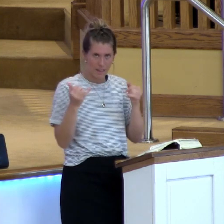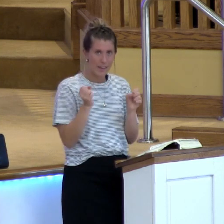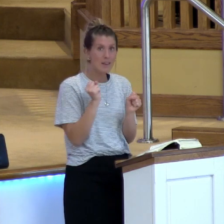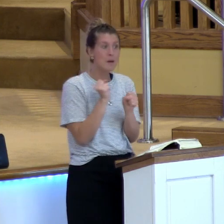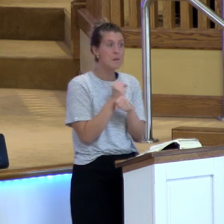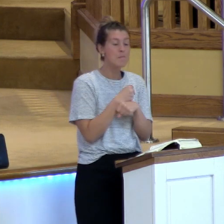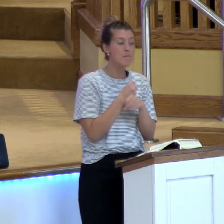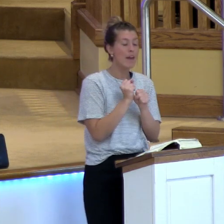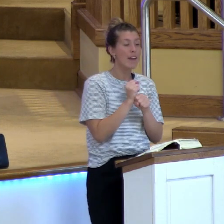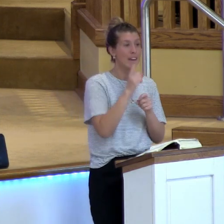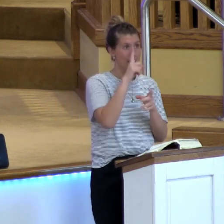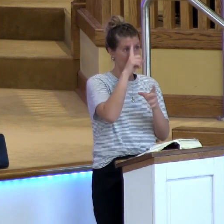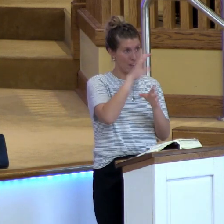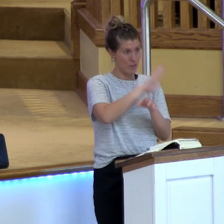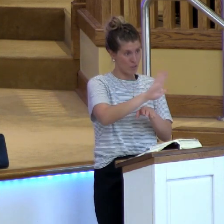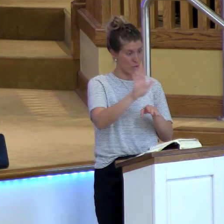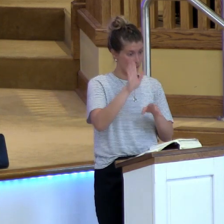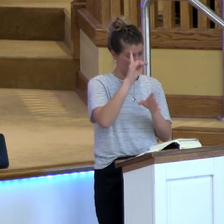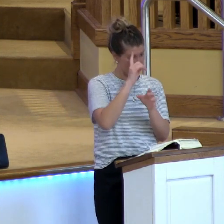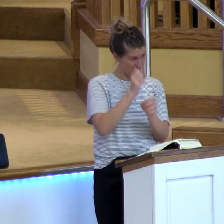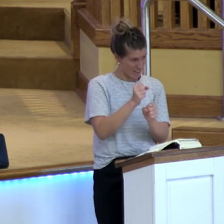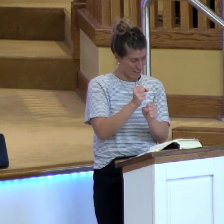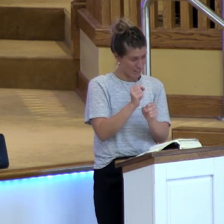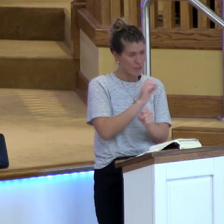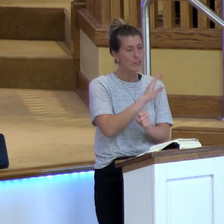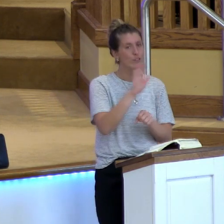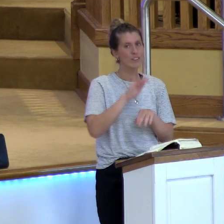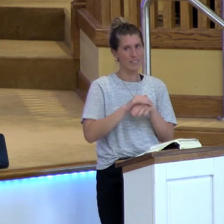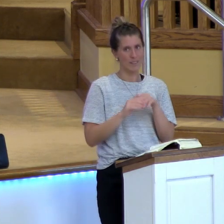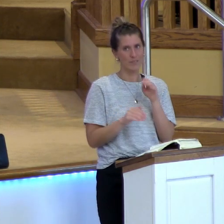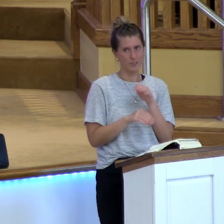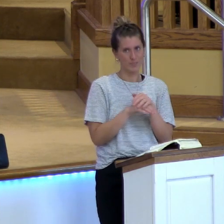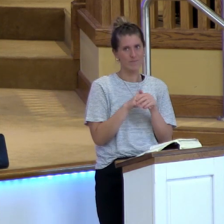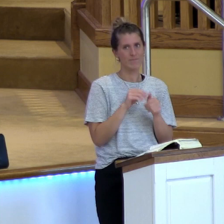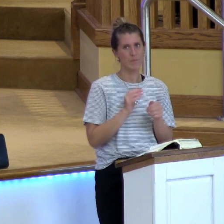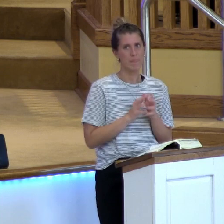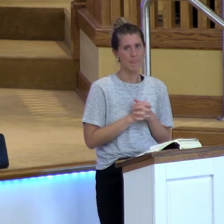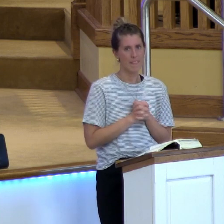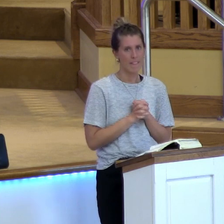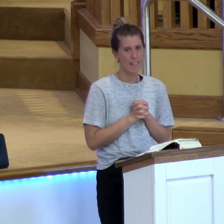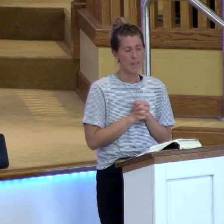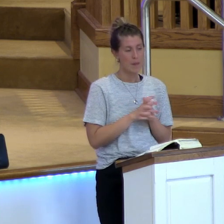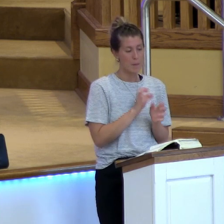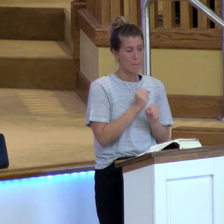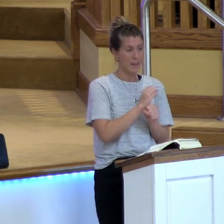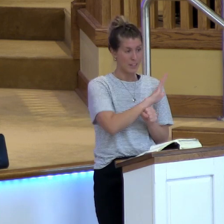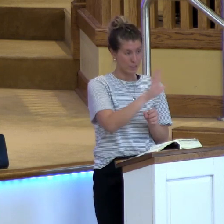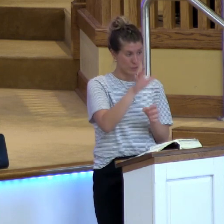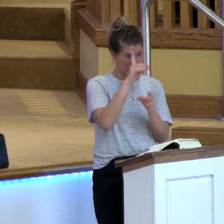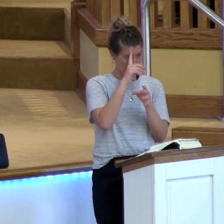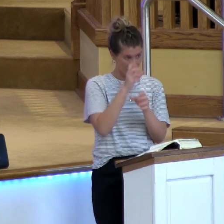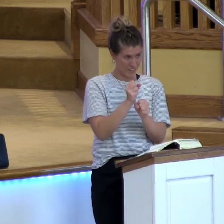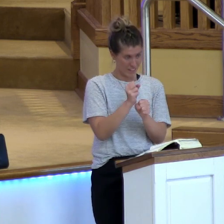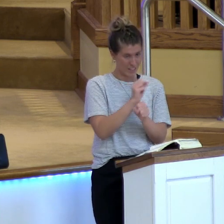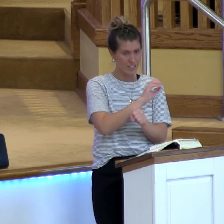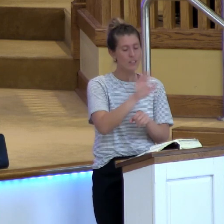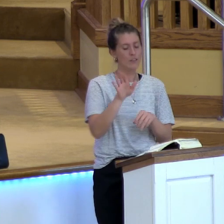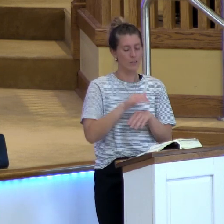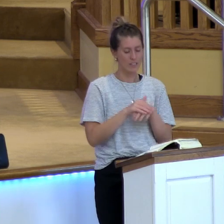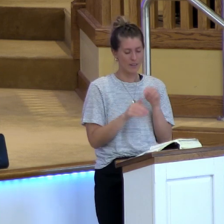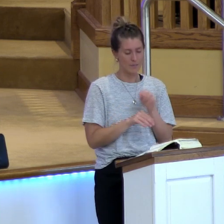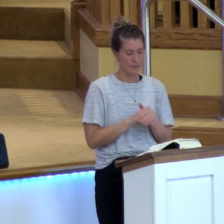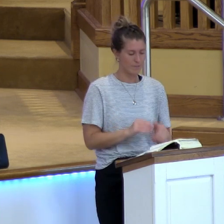make the faith your comfort. Make the very faith your